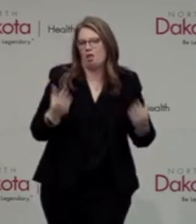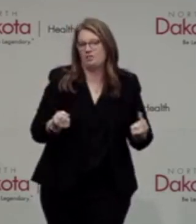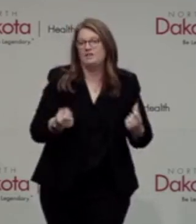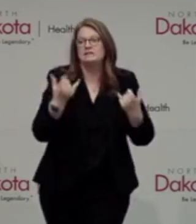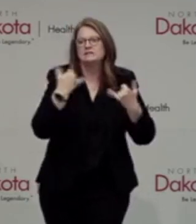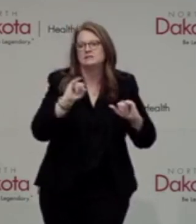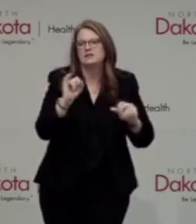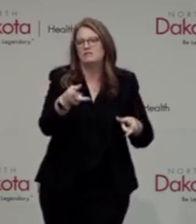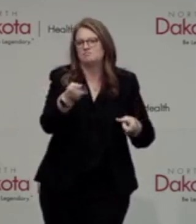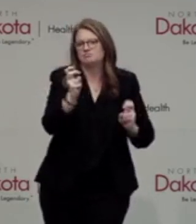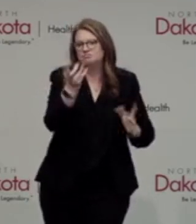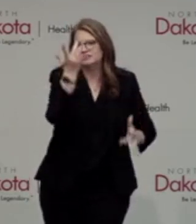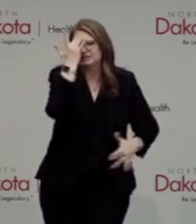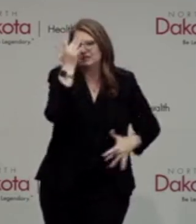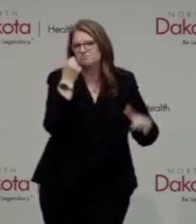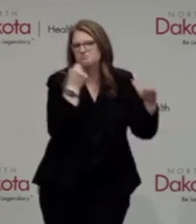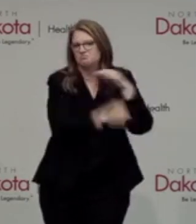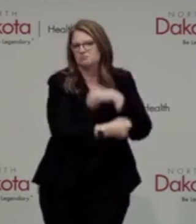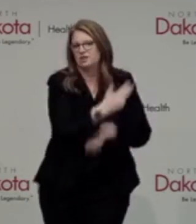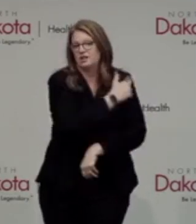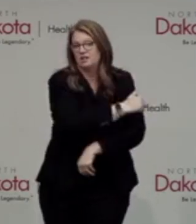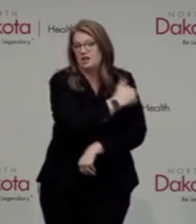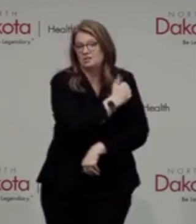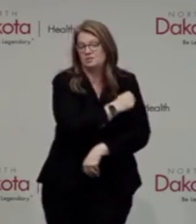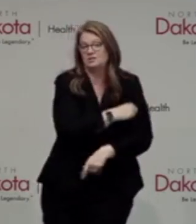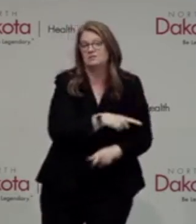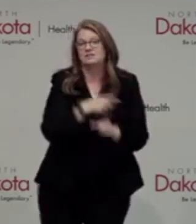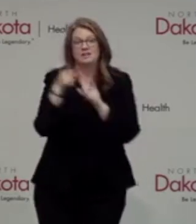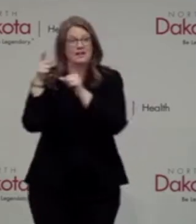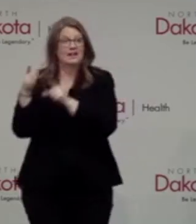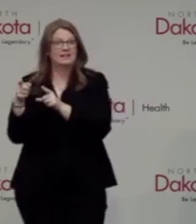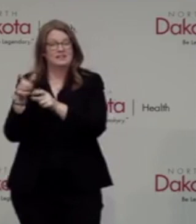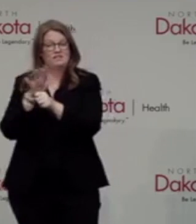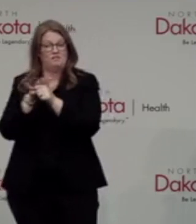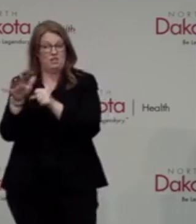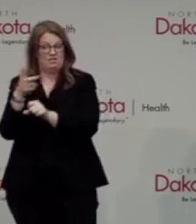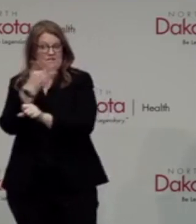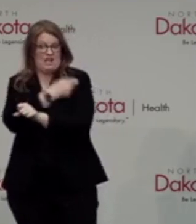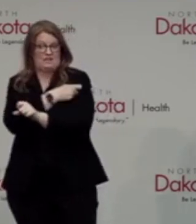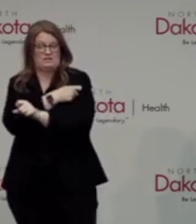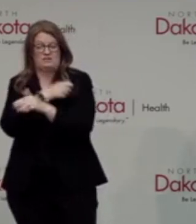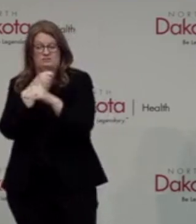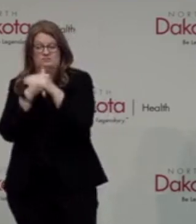who were fully vaccinated and hospitalized were